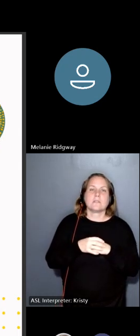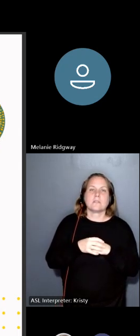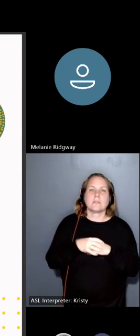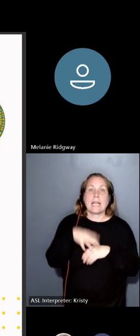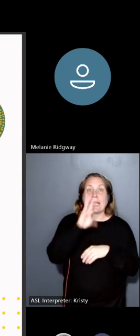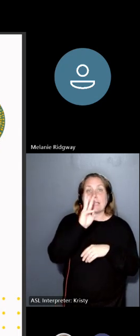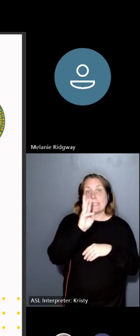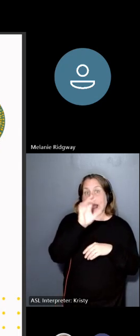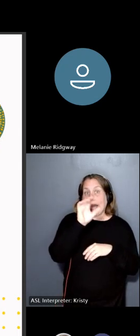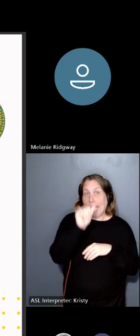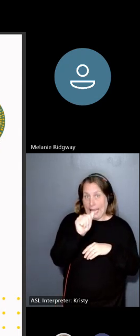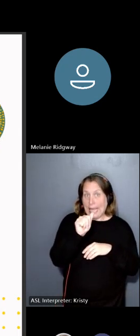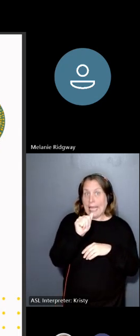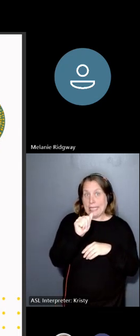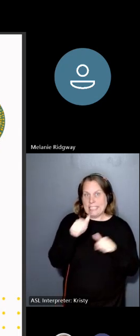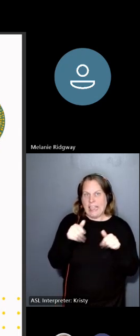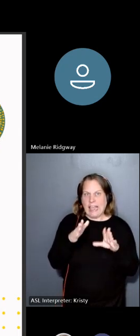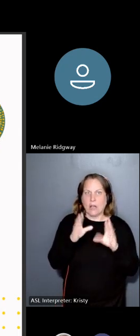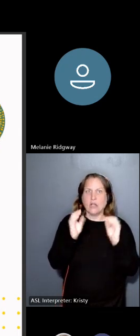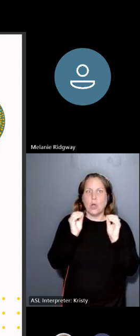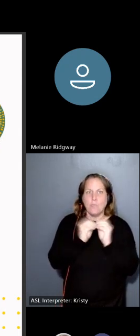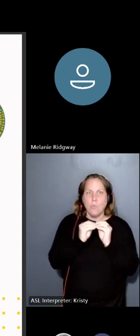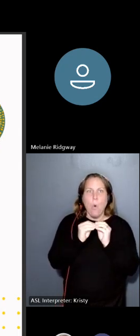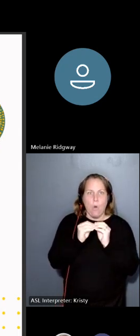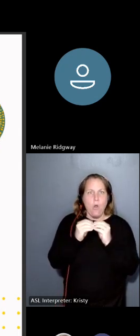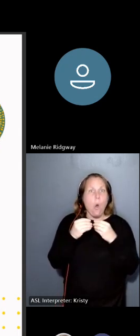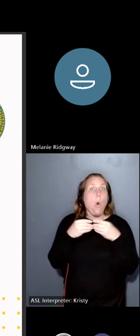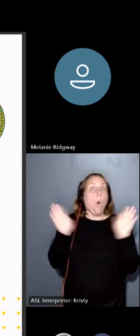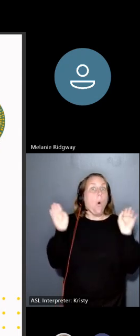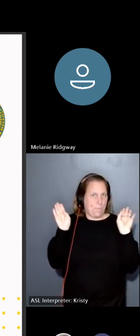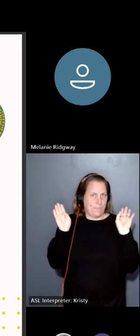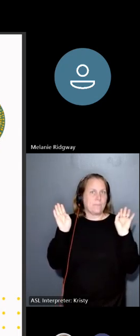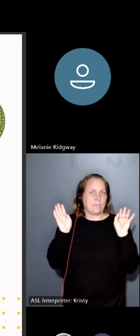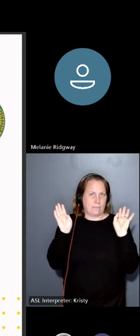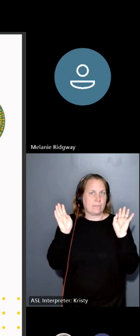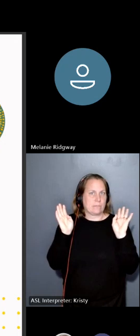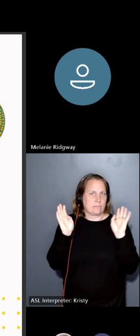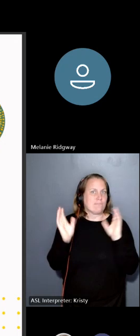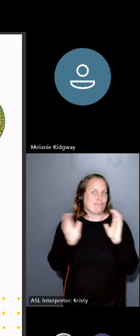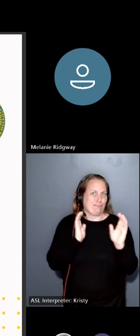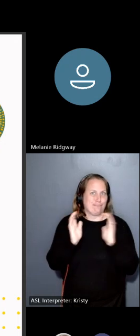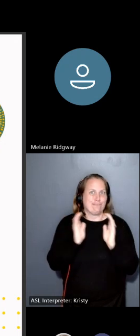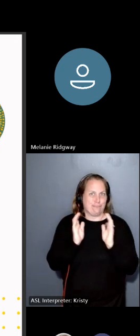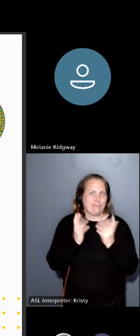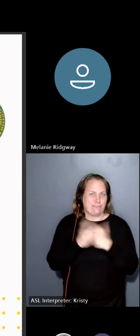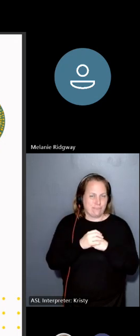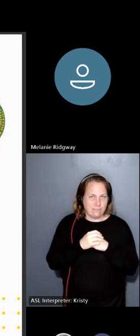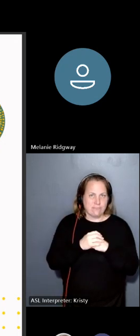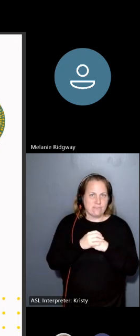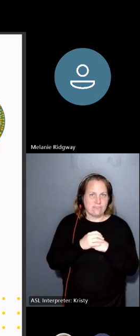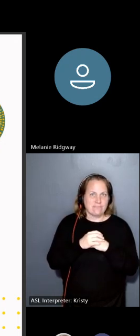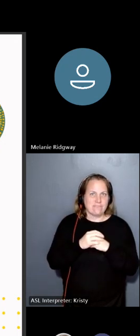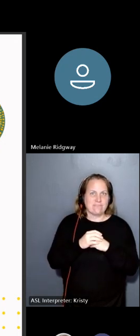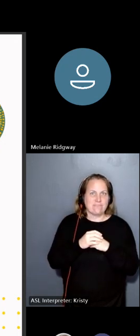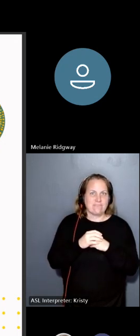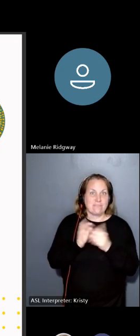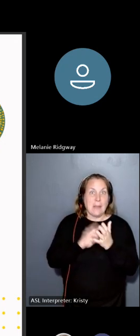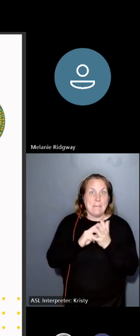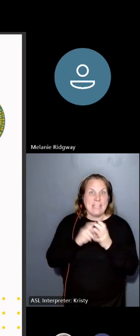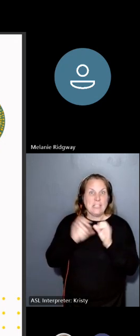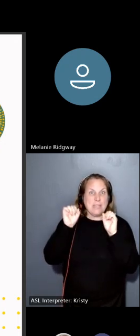more conversation that could lead to an informational